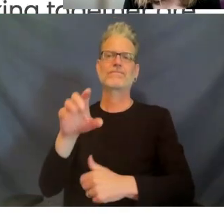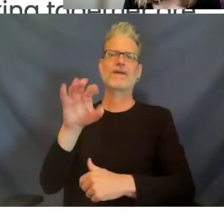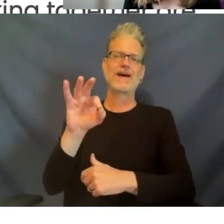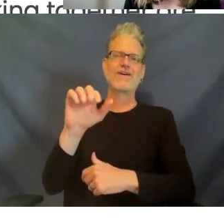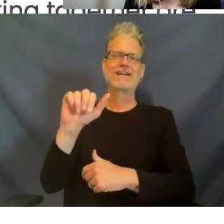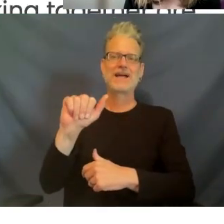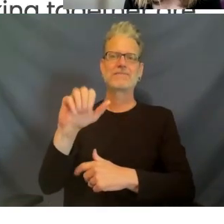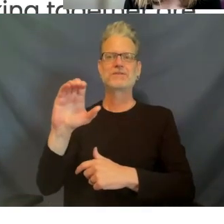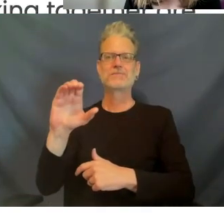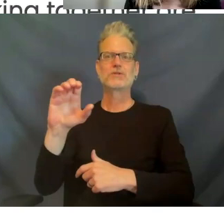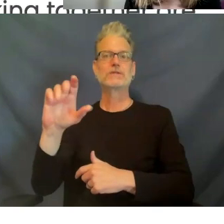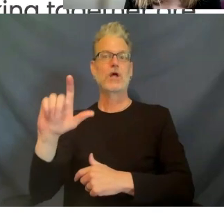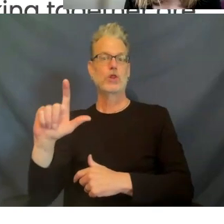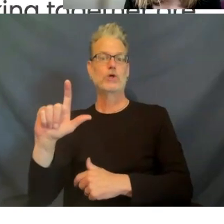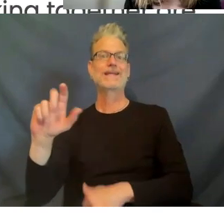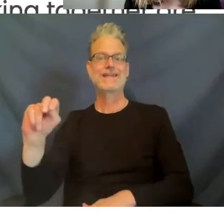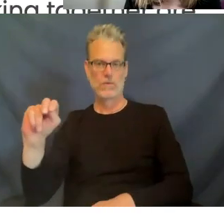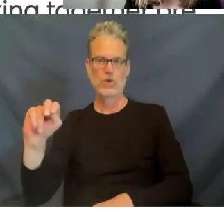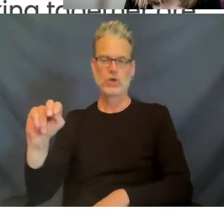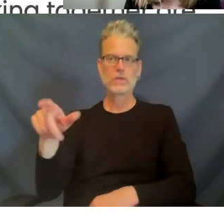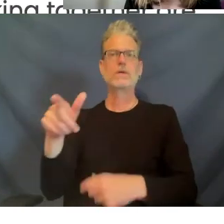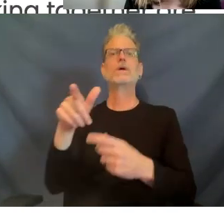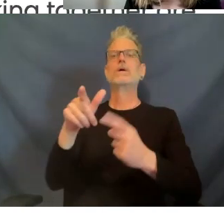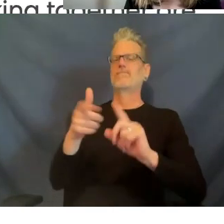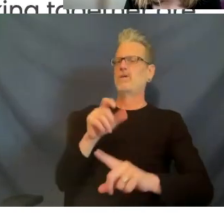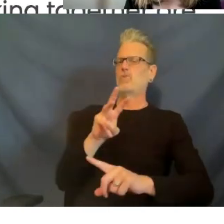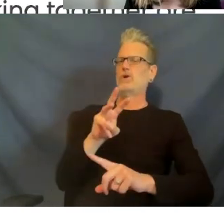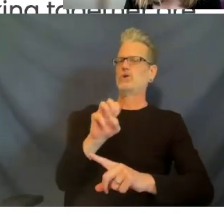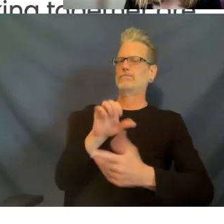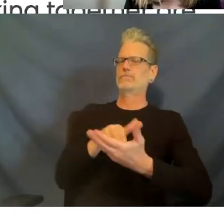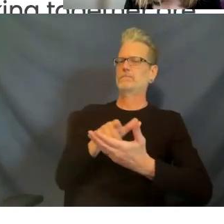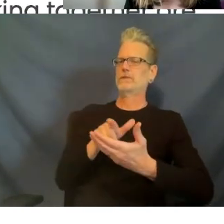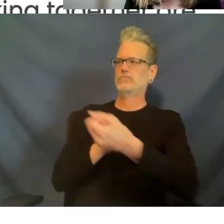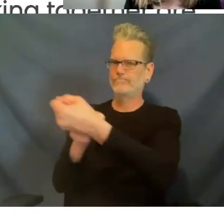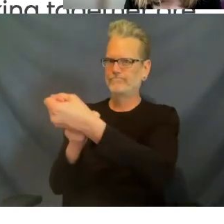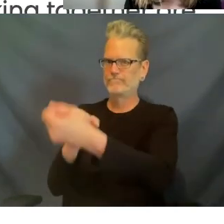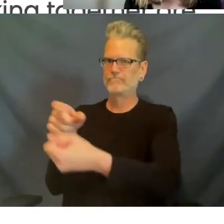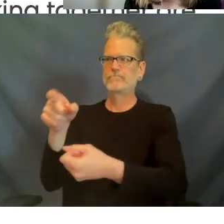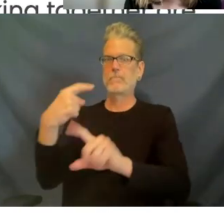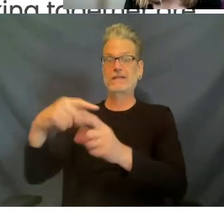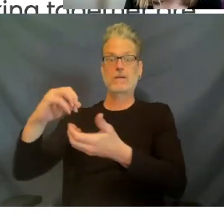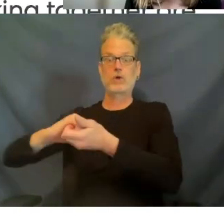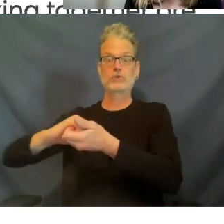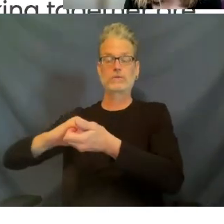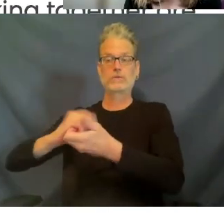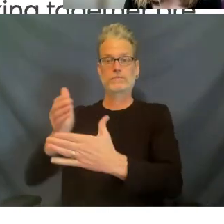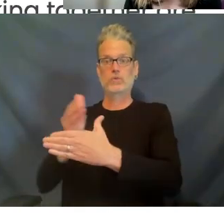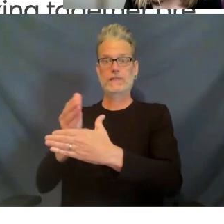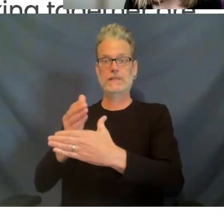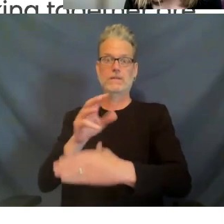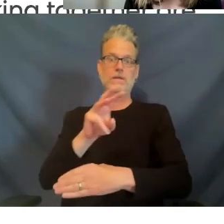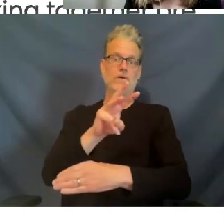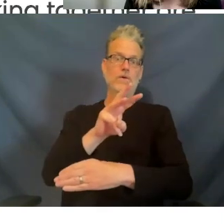Network is stewarded by the Watershed Center and funded through a collaborative partnership between the Watershed Center, the